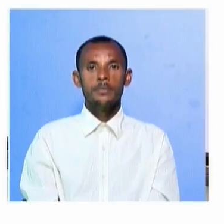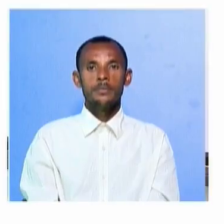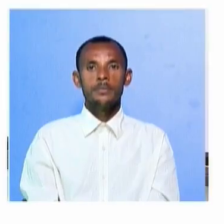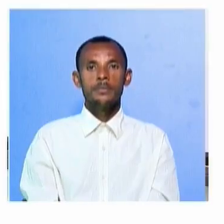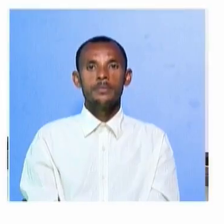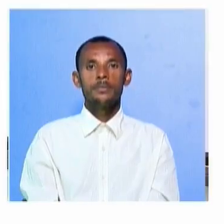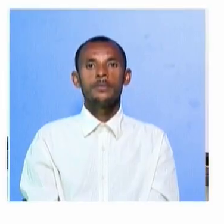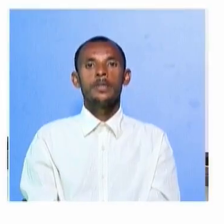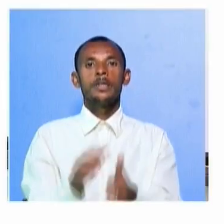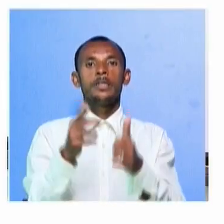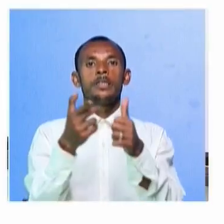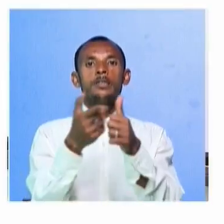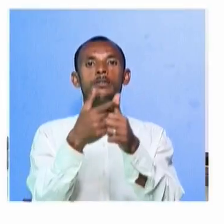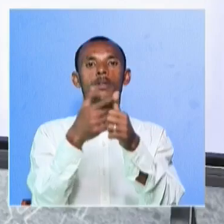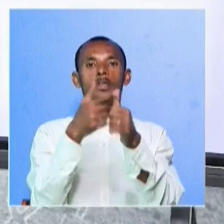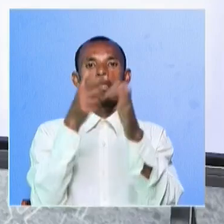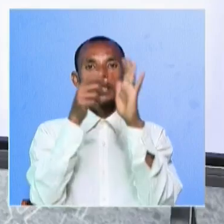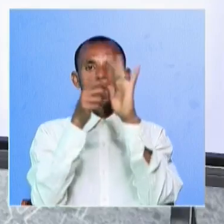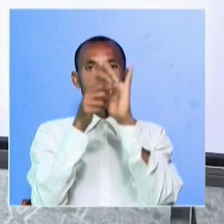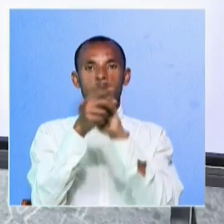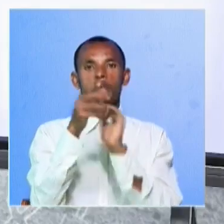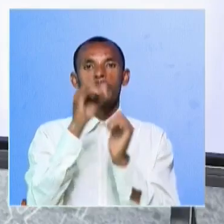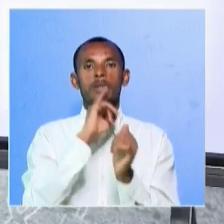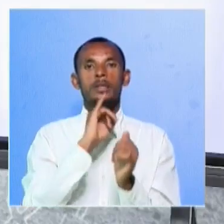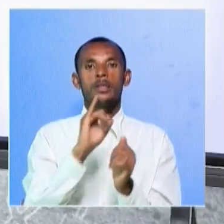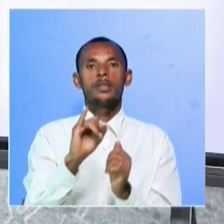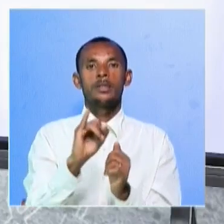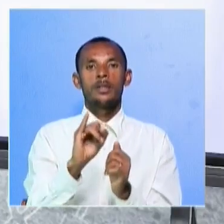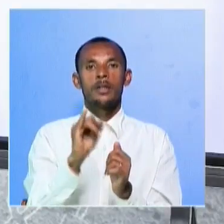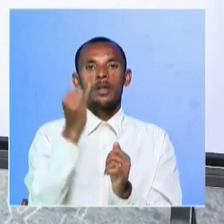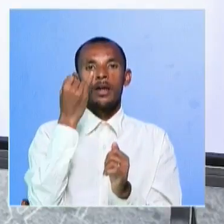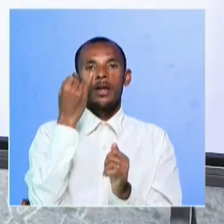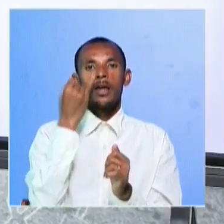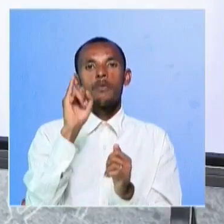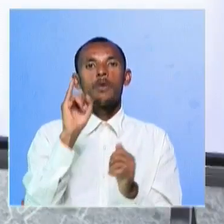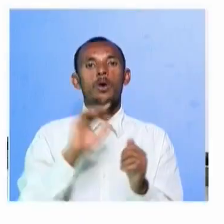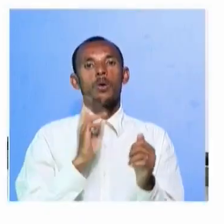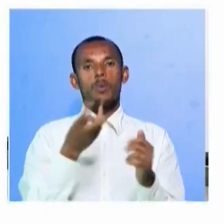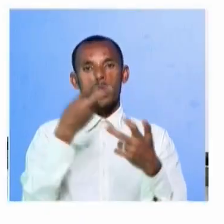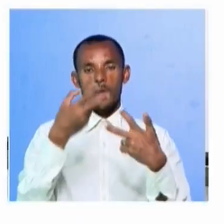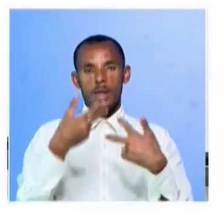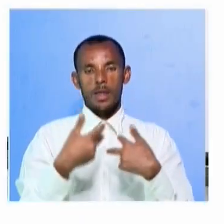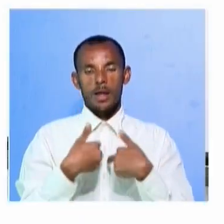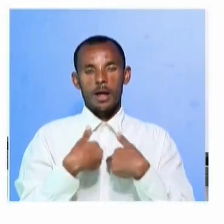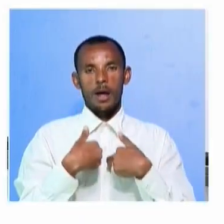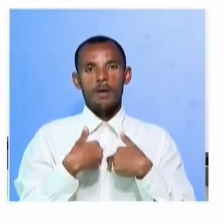So the first example is if we have